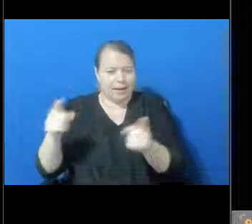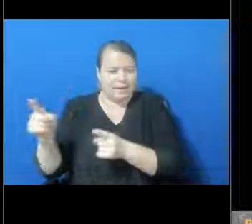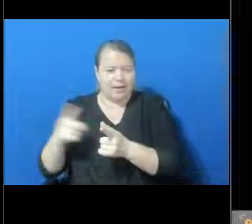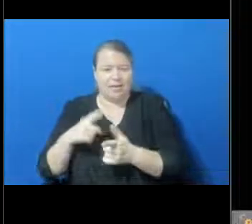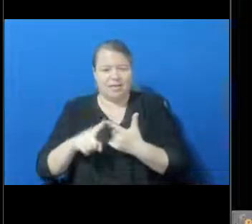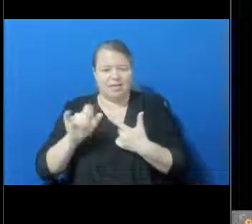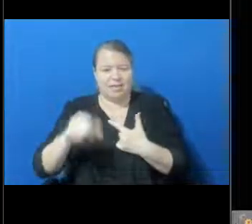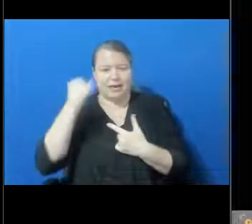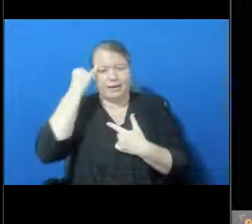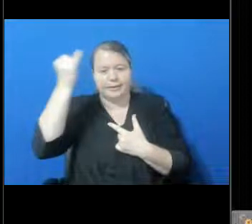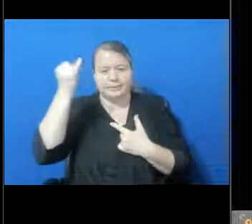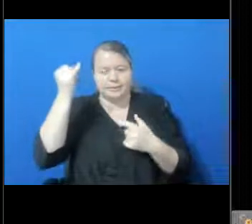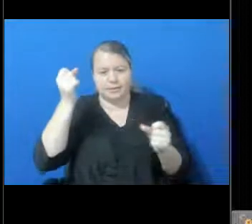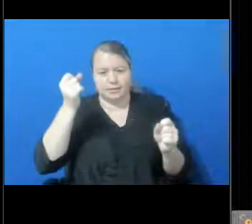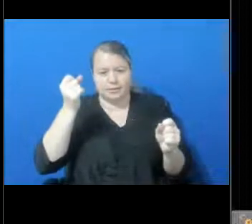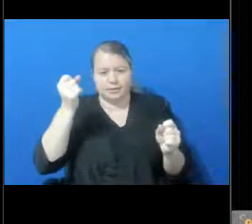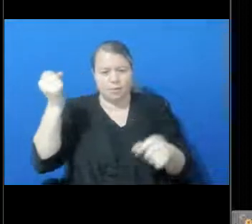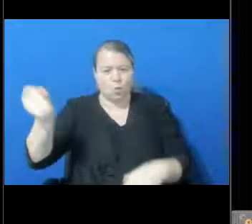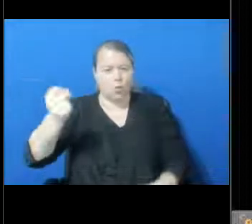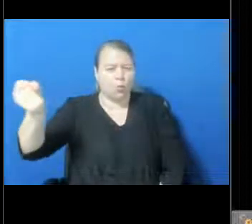was shelved.